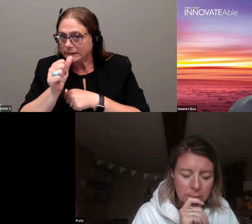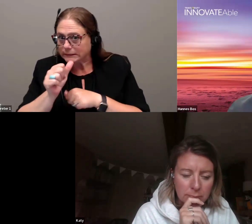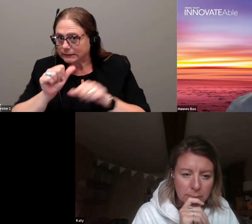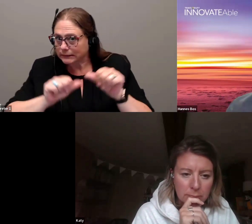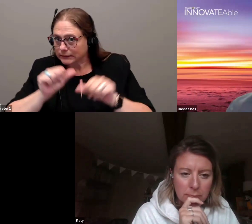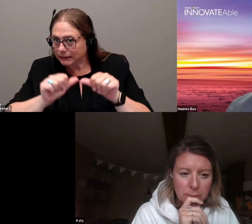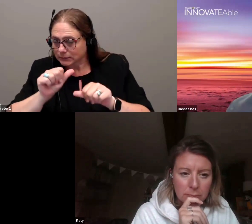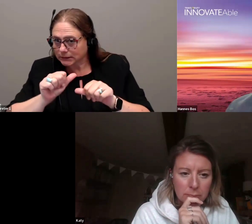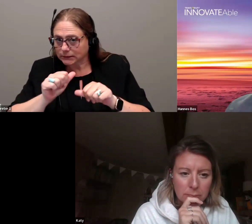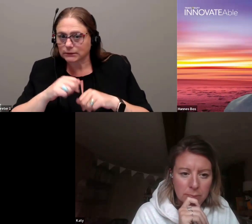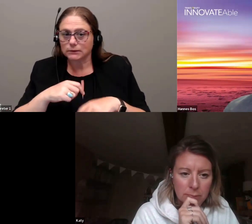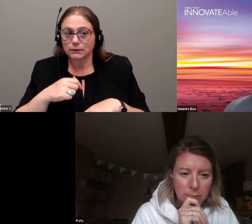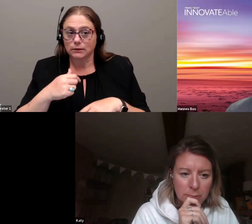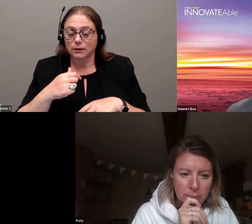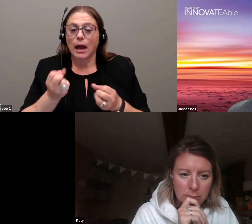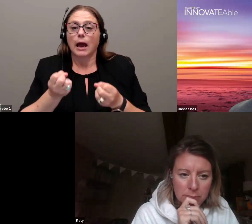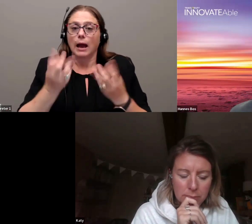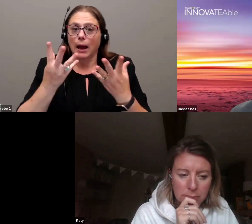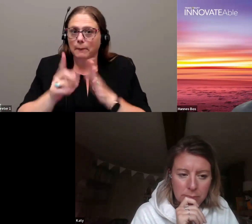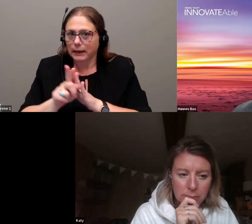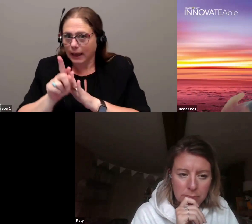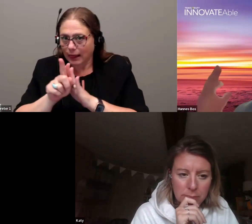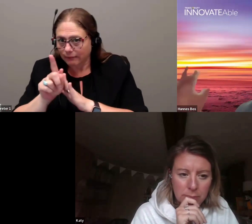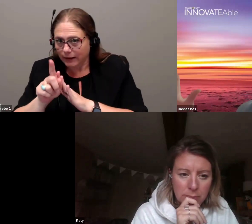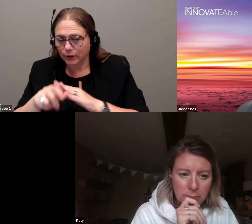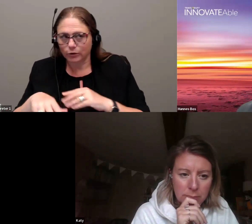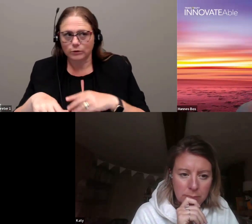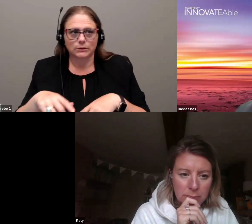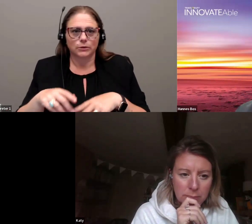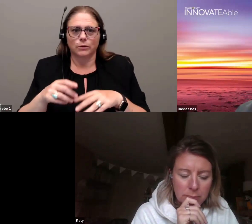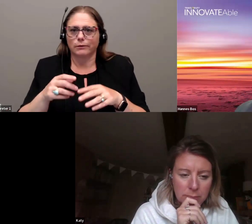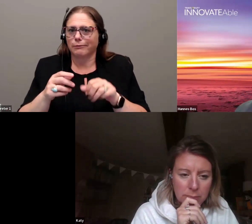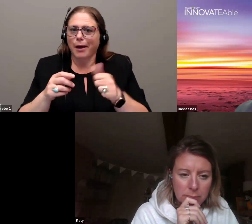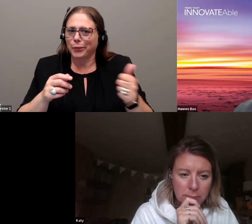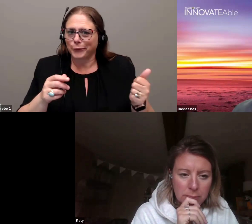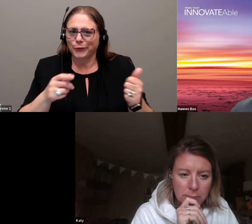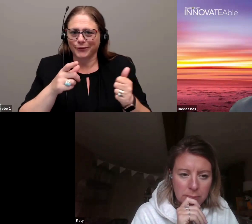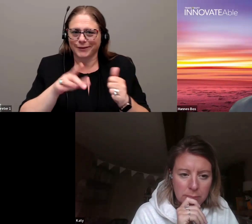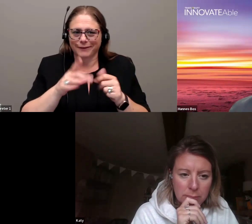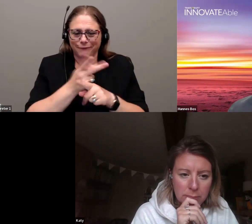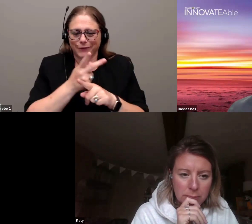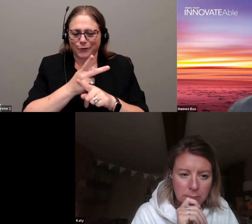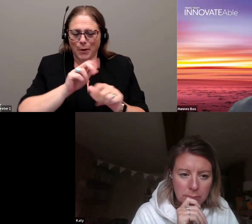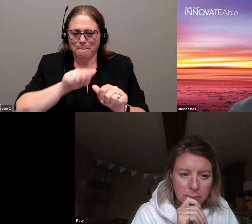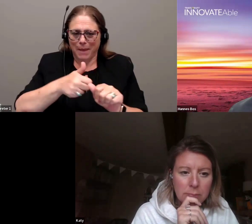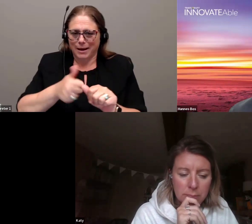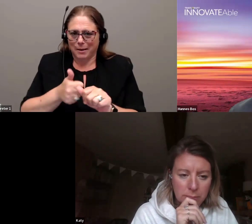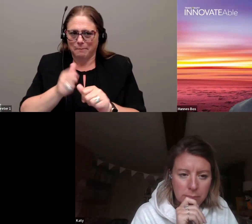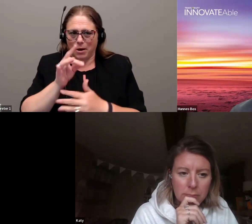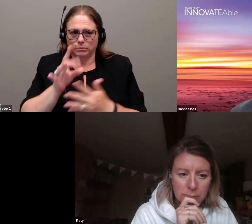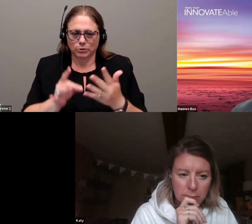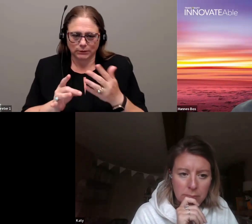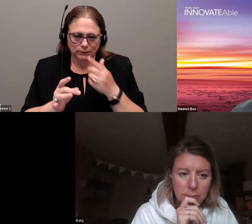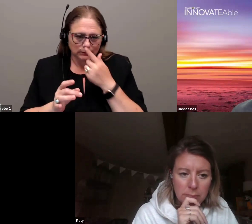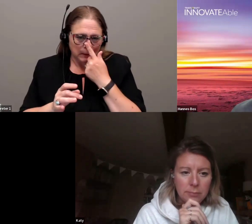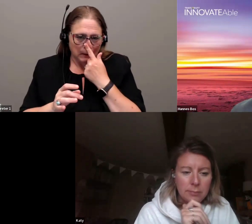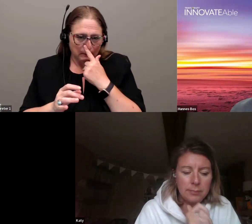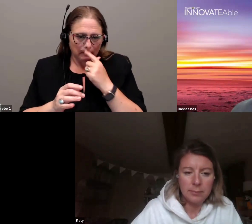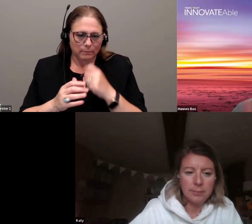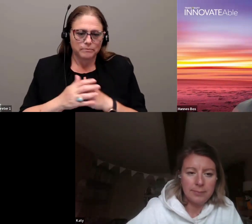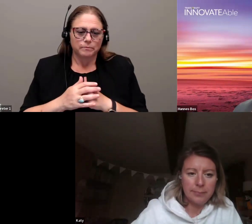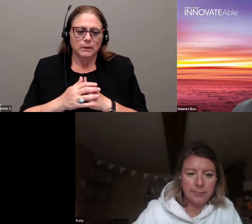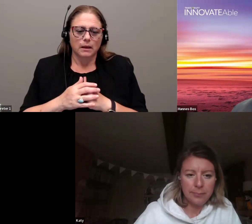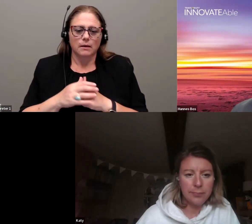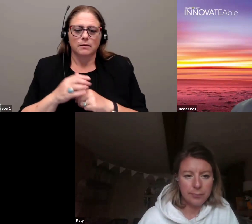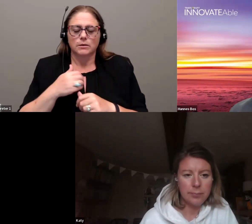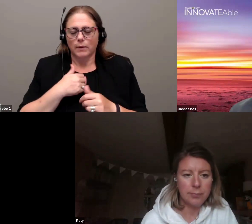make informed decisions. But we scrape the world and all those 3 data sets, as I just mentioned, on a monthly basis to refresh.